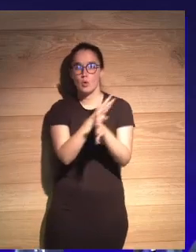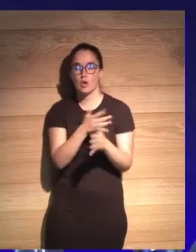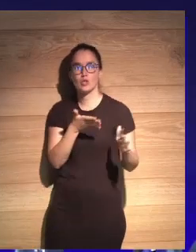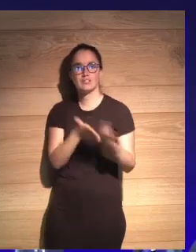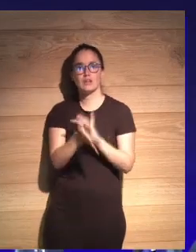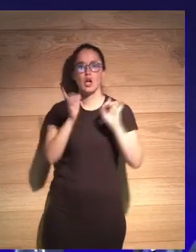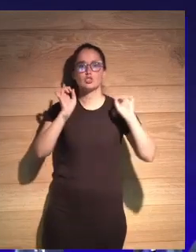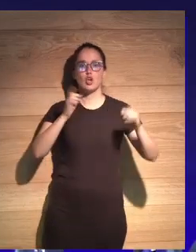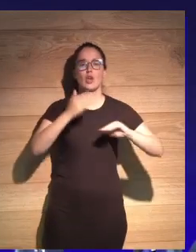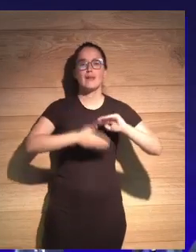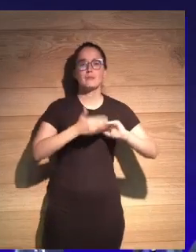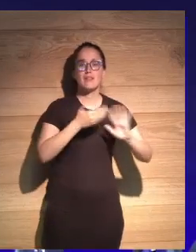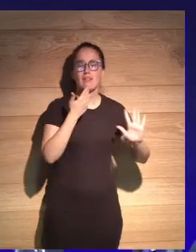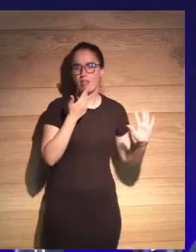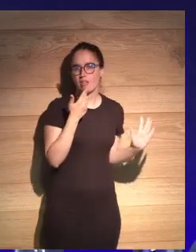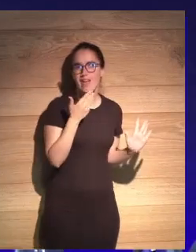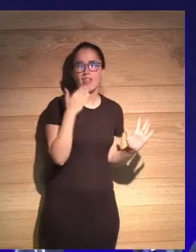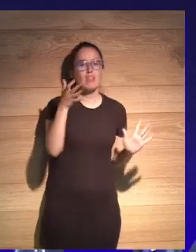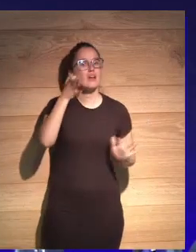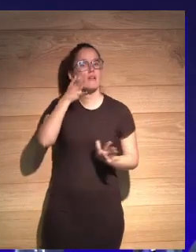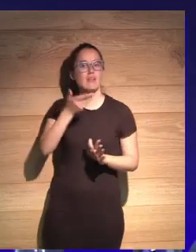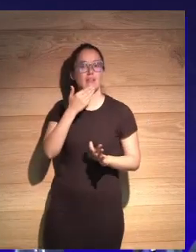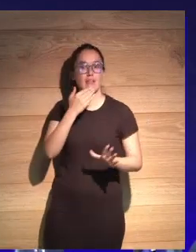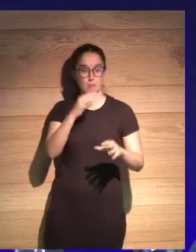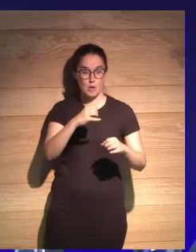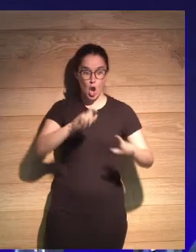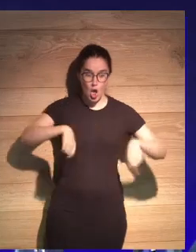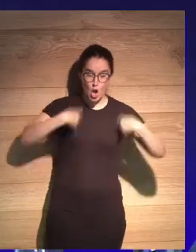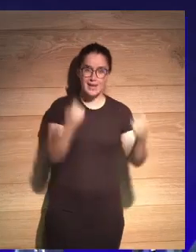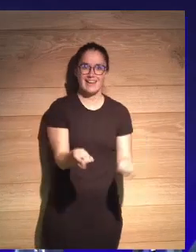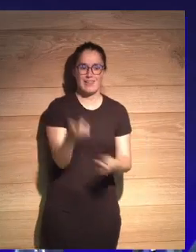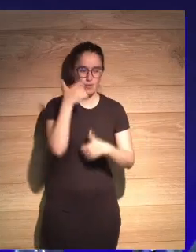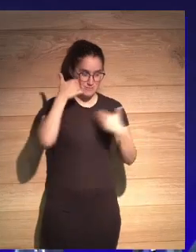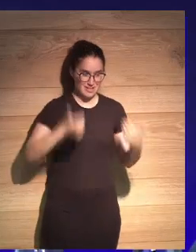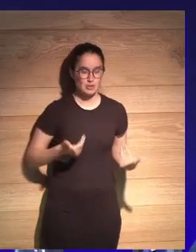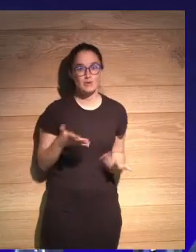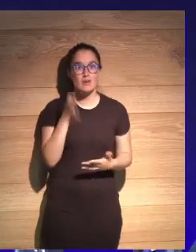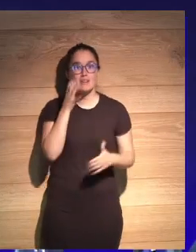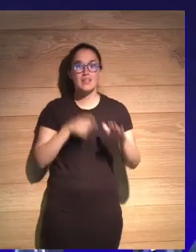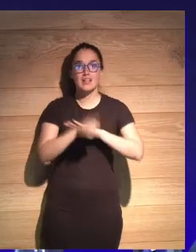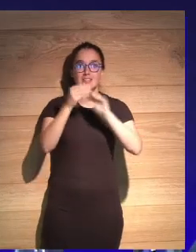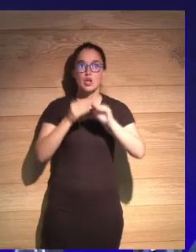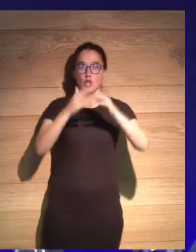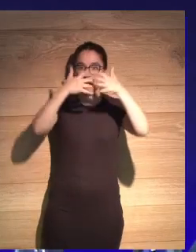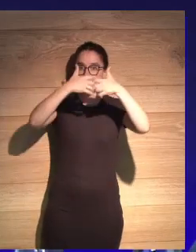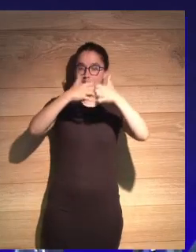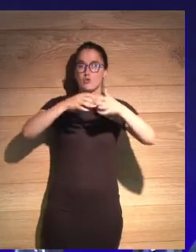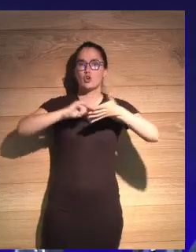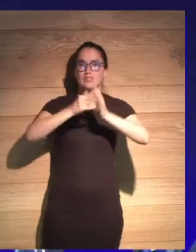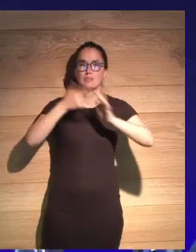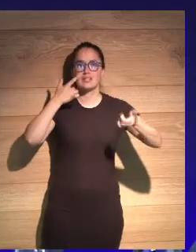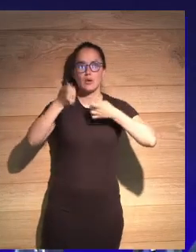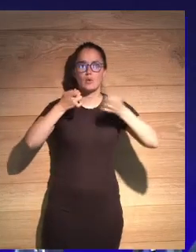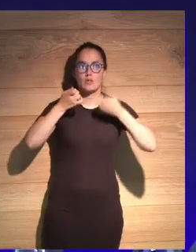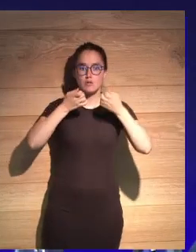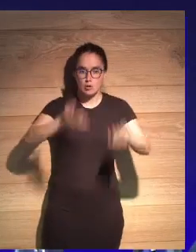in the industry. So, for instance, the age classification is not really meaningful. The